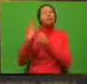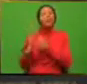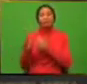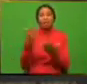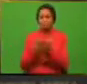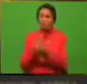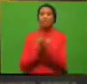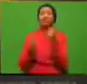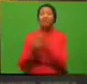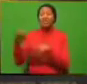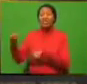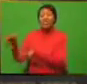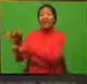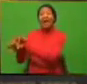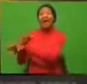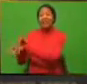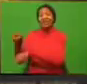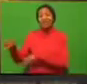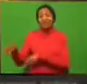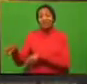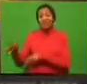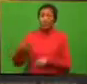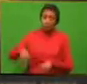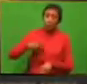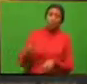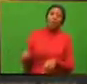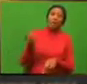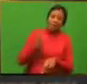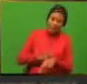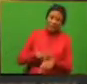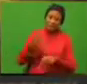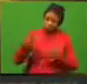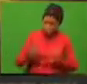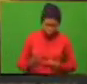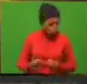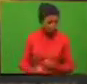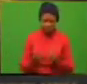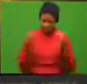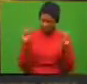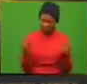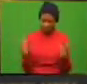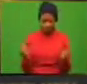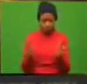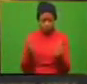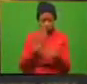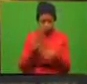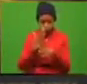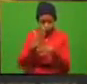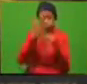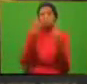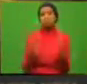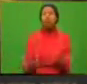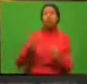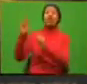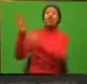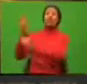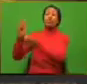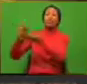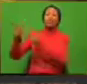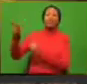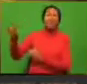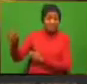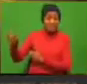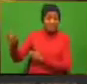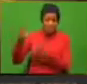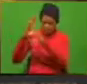around in agriculture. We need agrarian revolution, which has been lacking. Rural areas in the